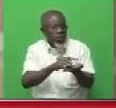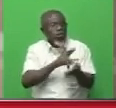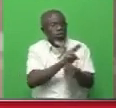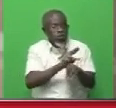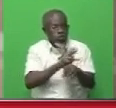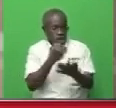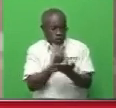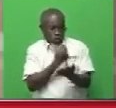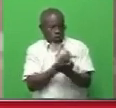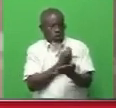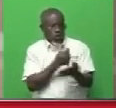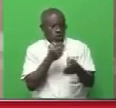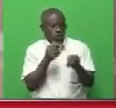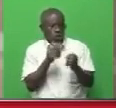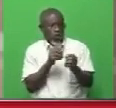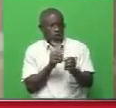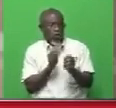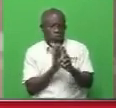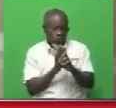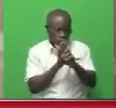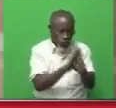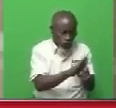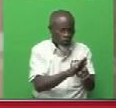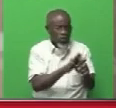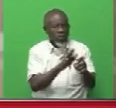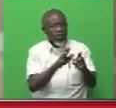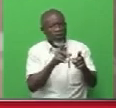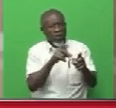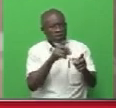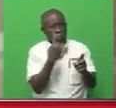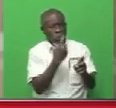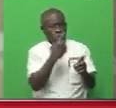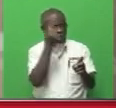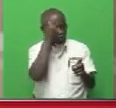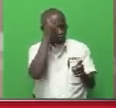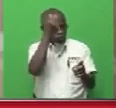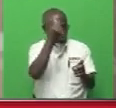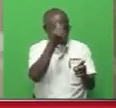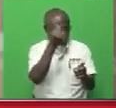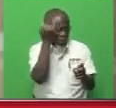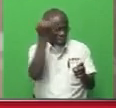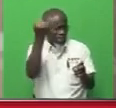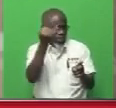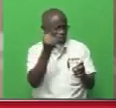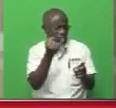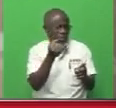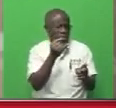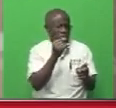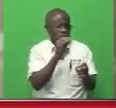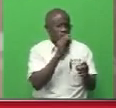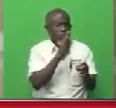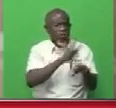its own motives, its own objectives, to improve their lives and secure themselves in